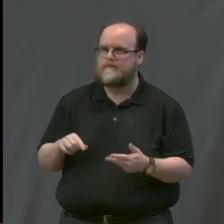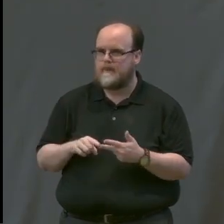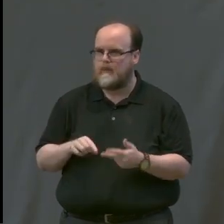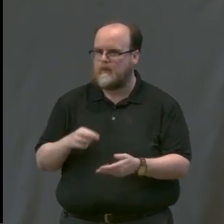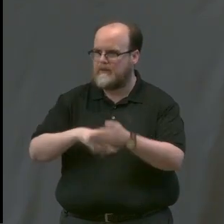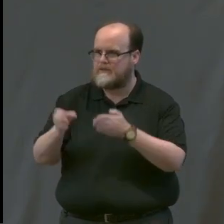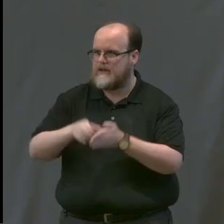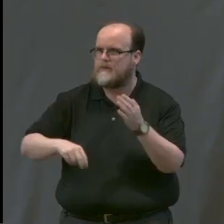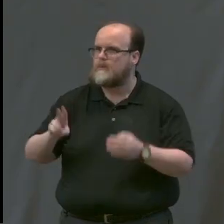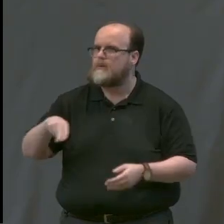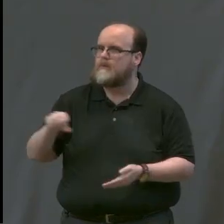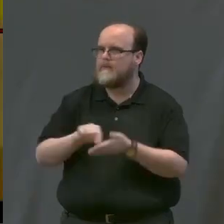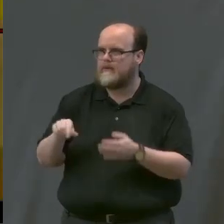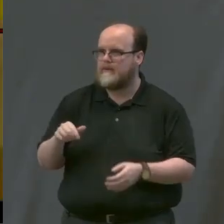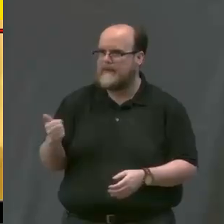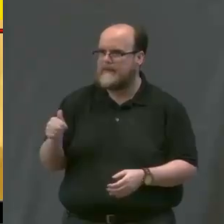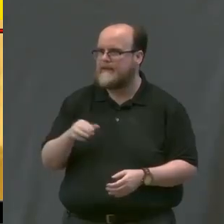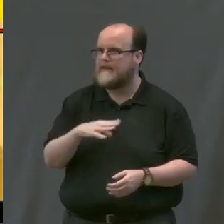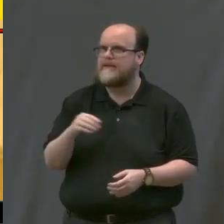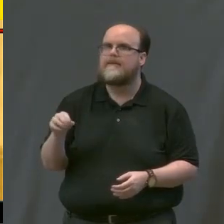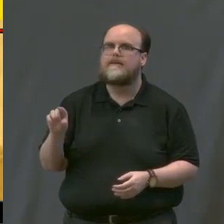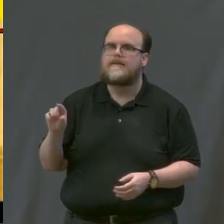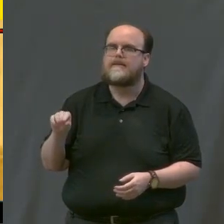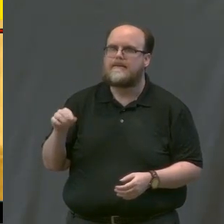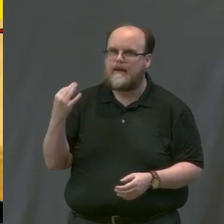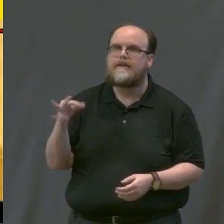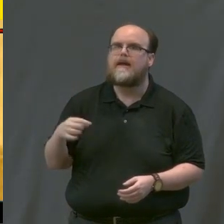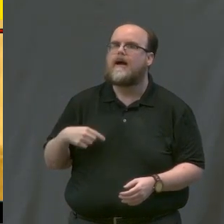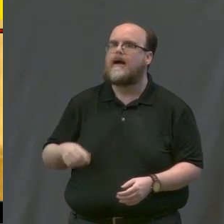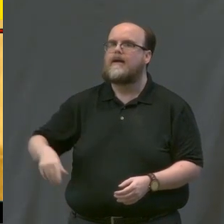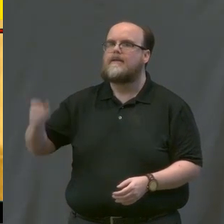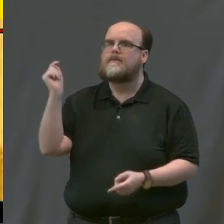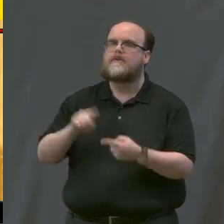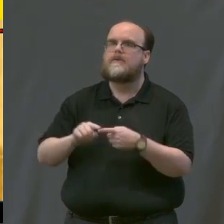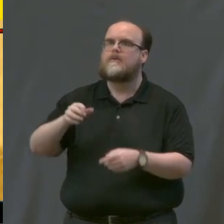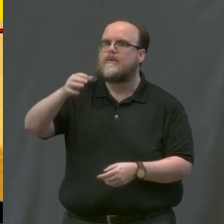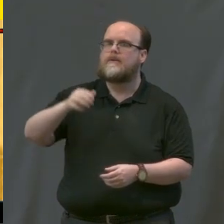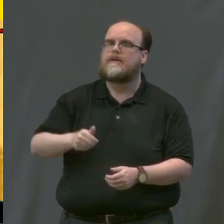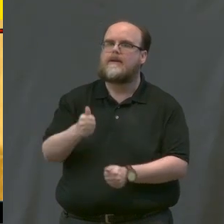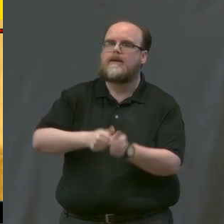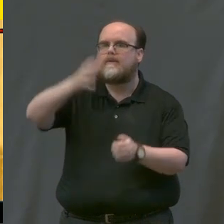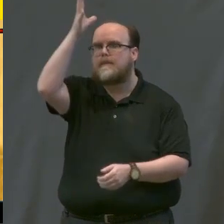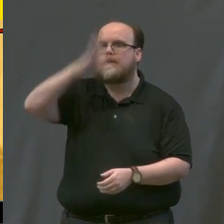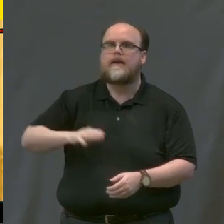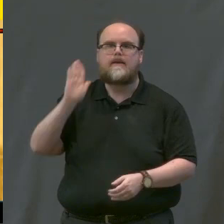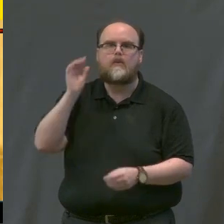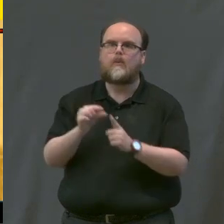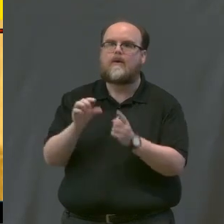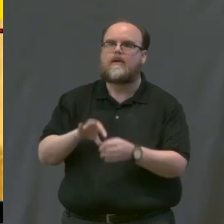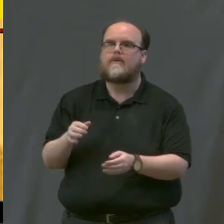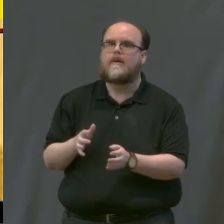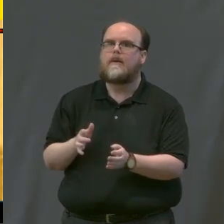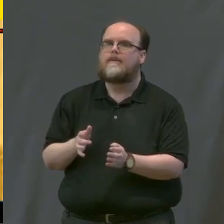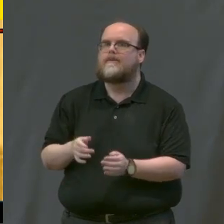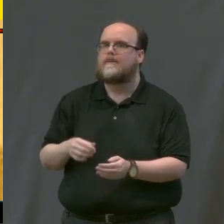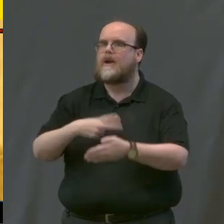chapter 22, verses 18 and 19. For I testify unto every man that heareth the words of the prophecy of this